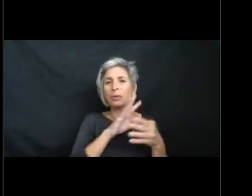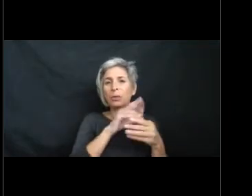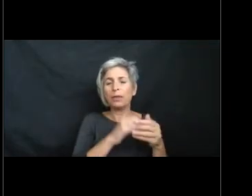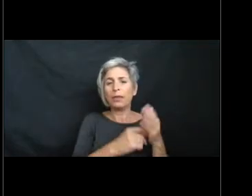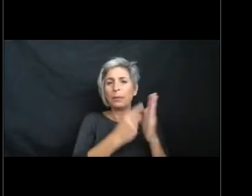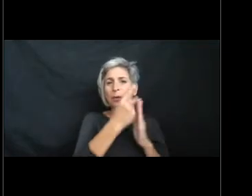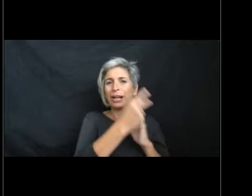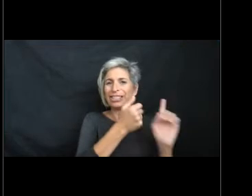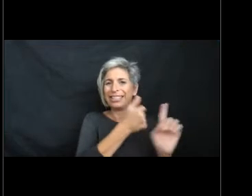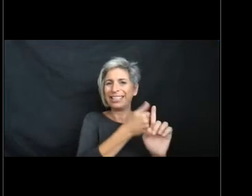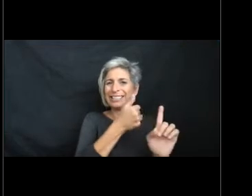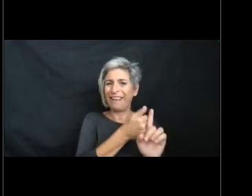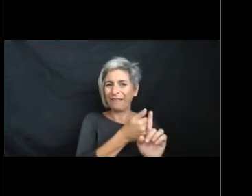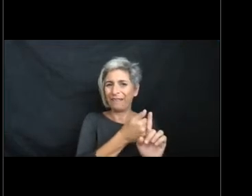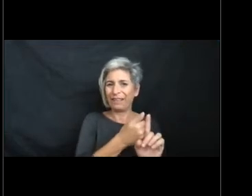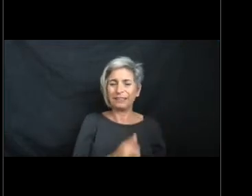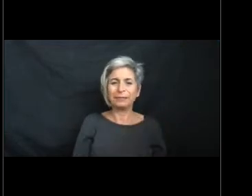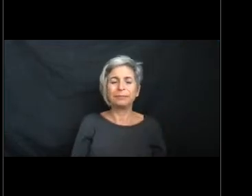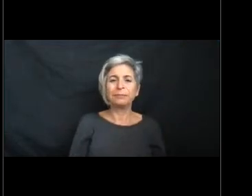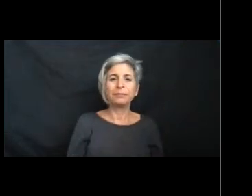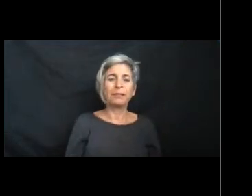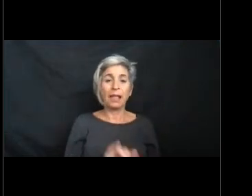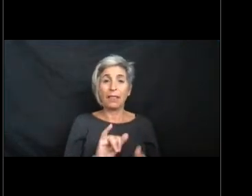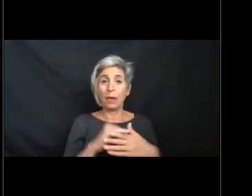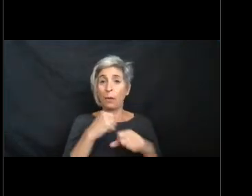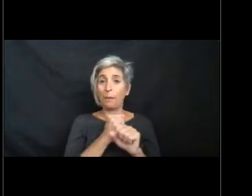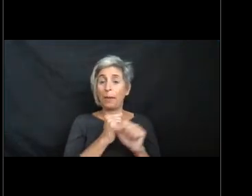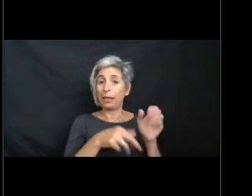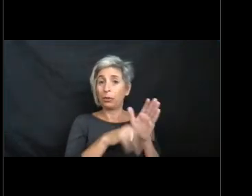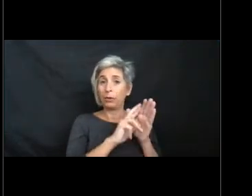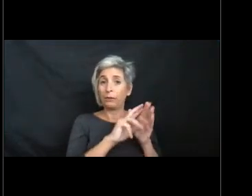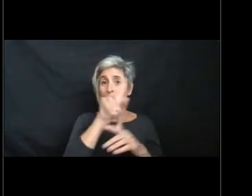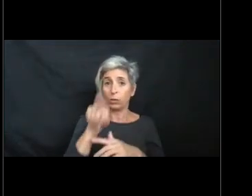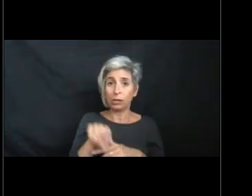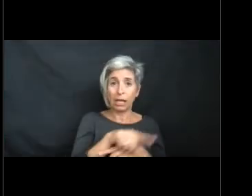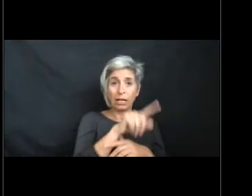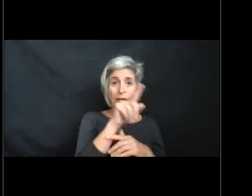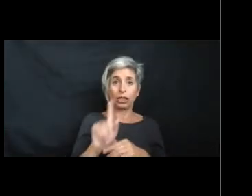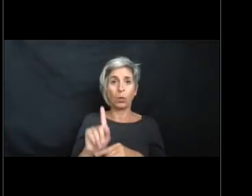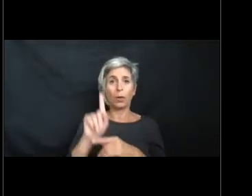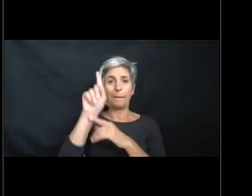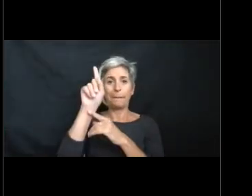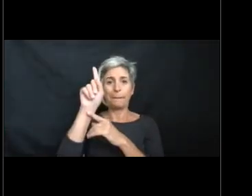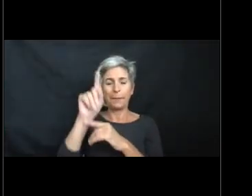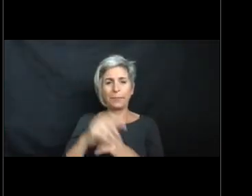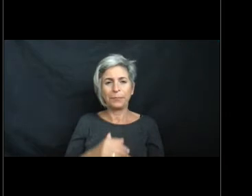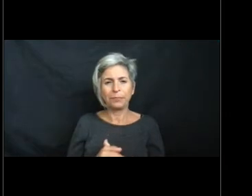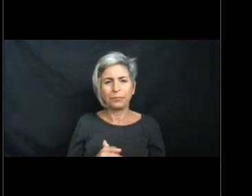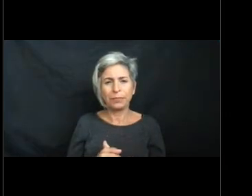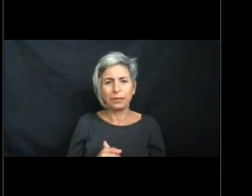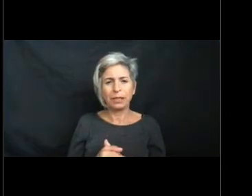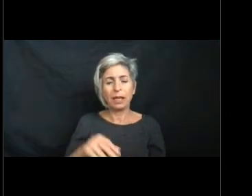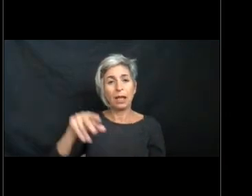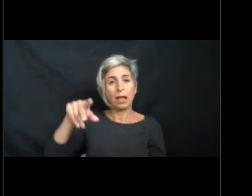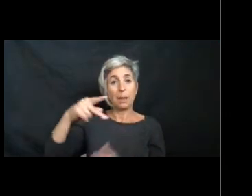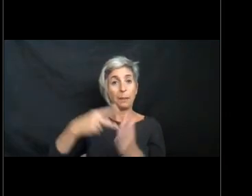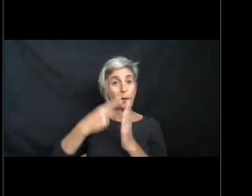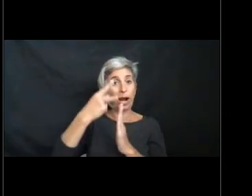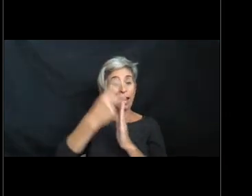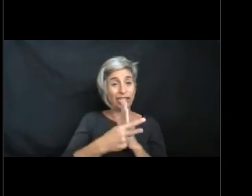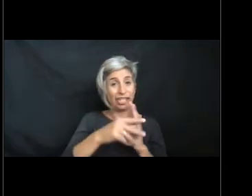itself. So that will make the review cycle number go up. Project case name, that's what I filled out in